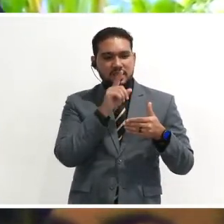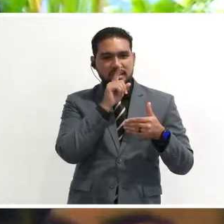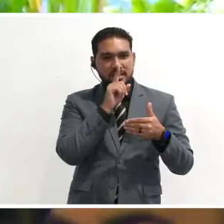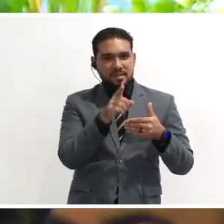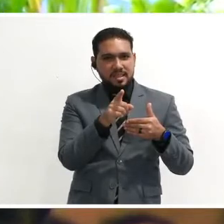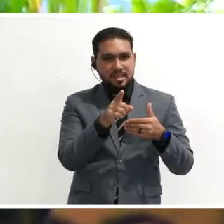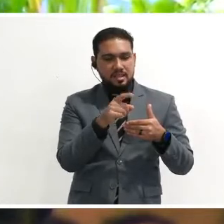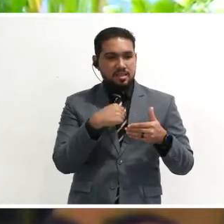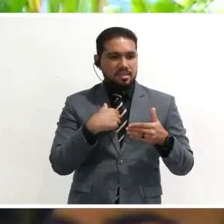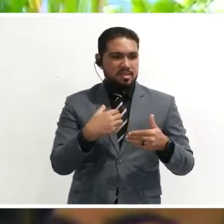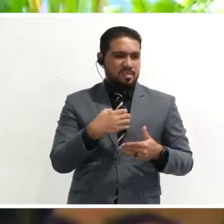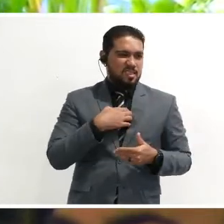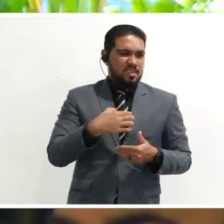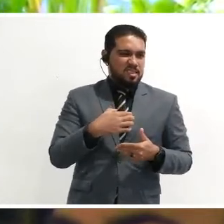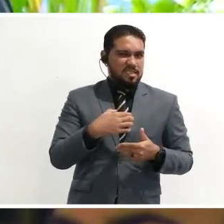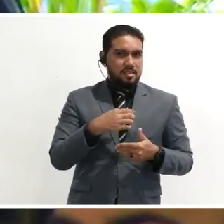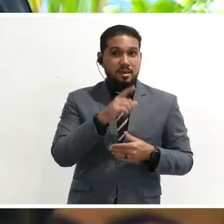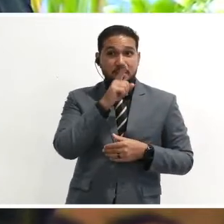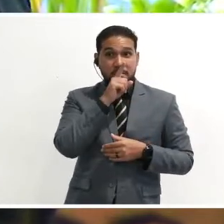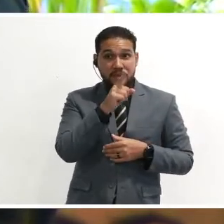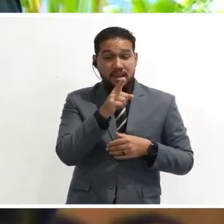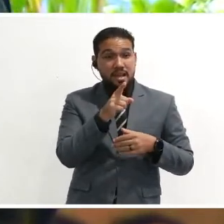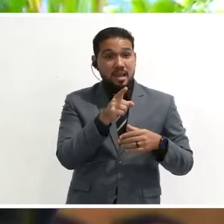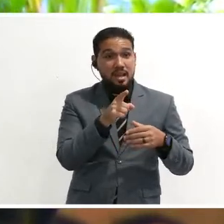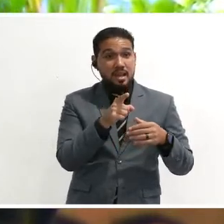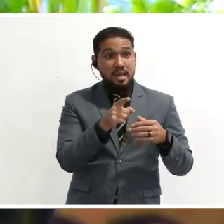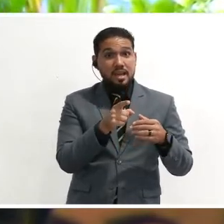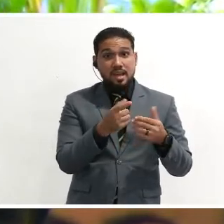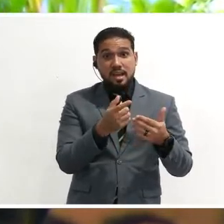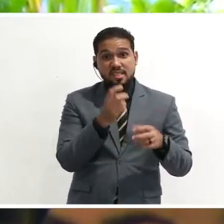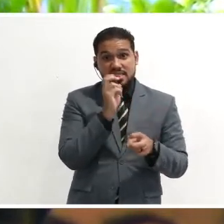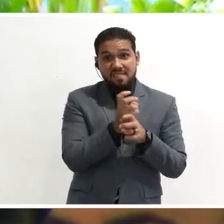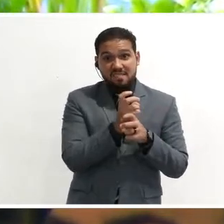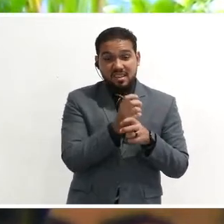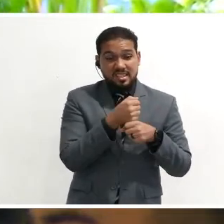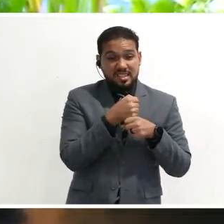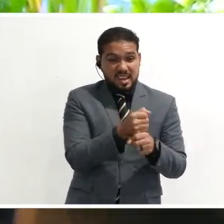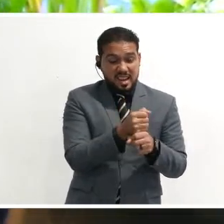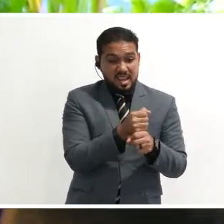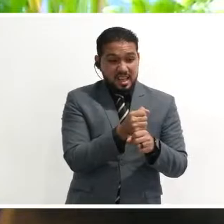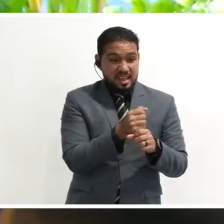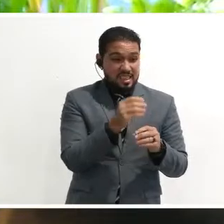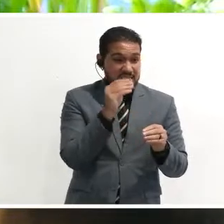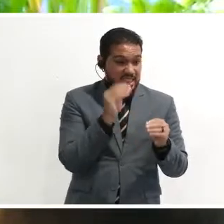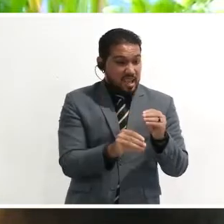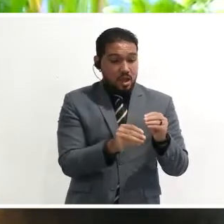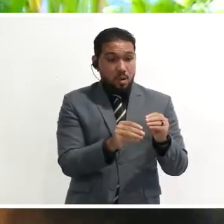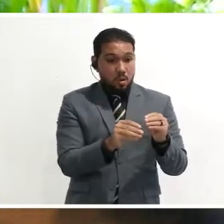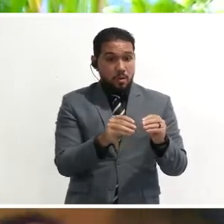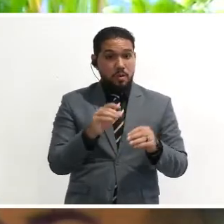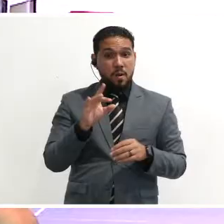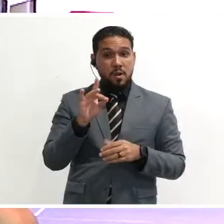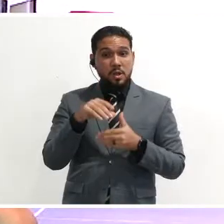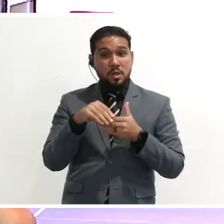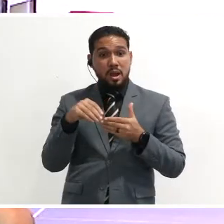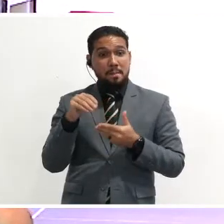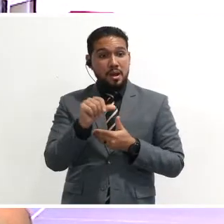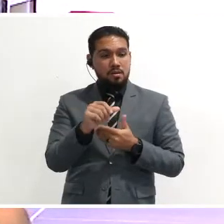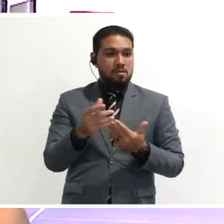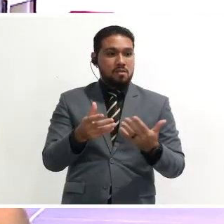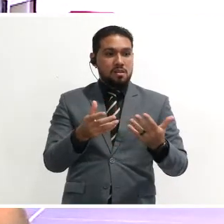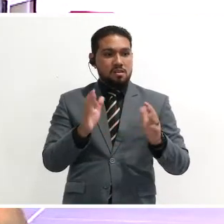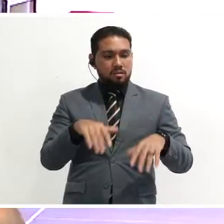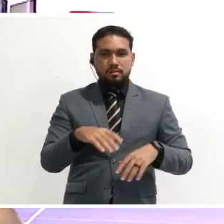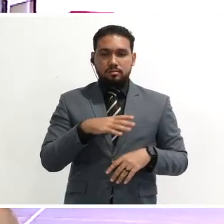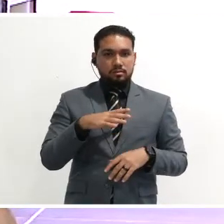que siento ahora que le estamos pagando hasta muy poco, en realidad, a los semiconductores. Gracias por las explicaciones, que no teníamos conocimiento específico.